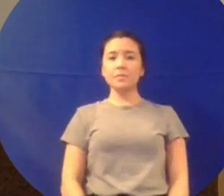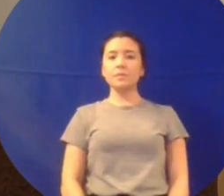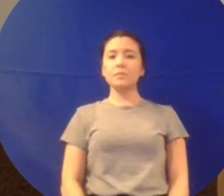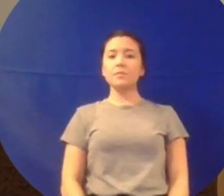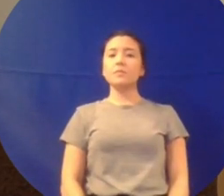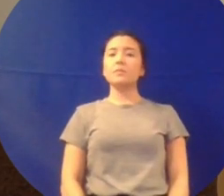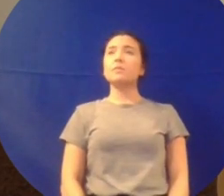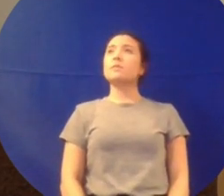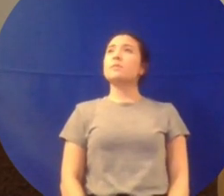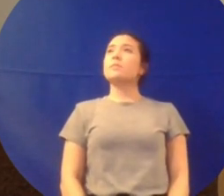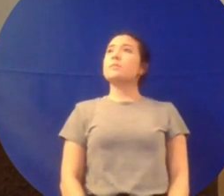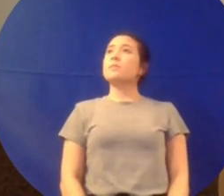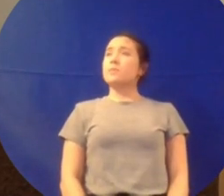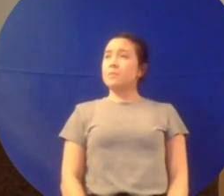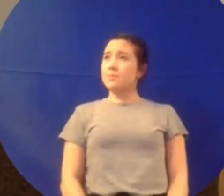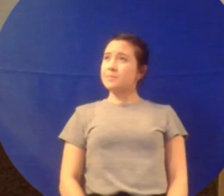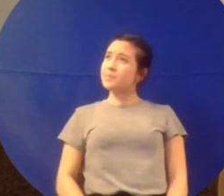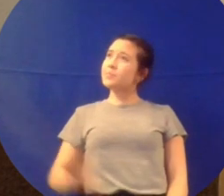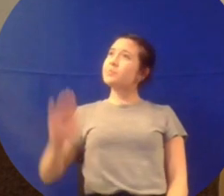I will hear what God